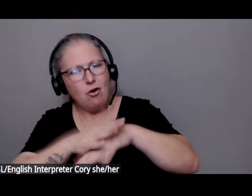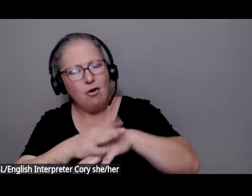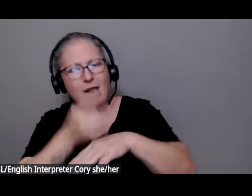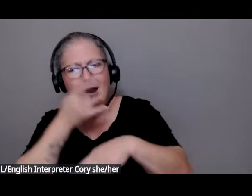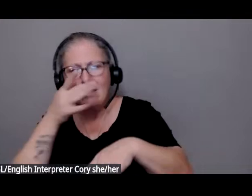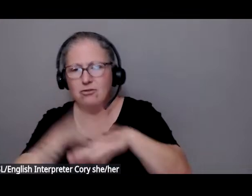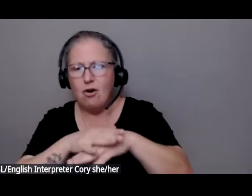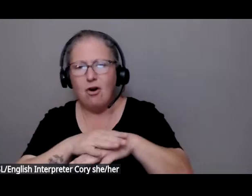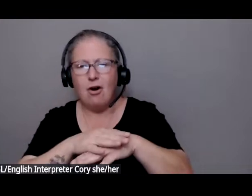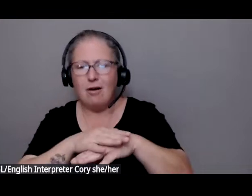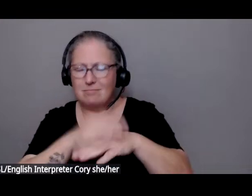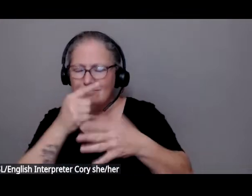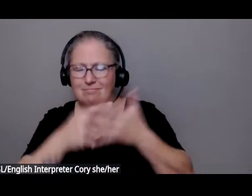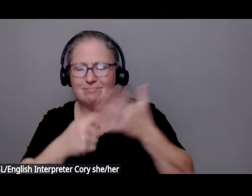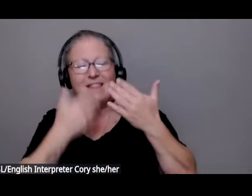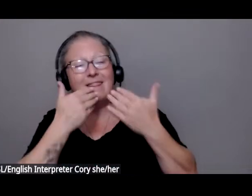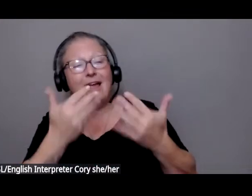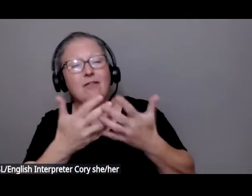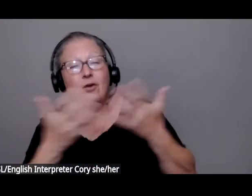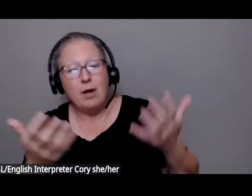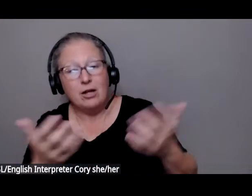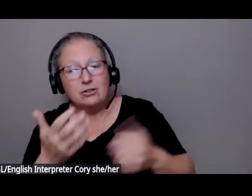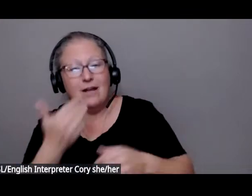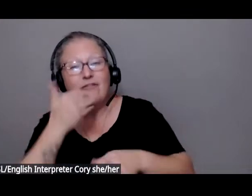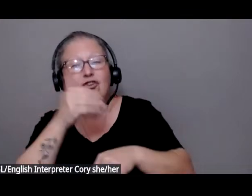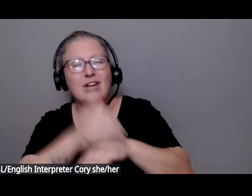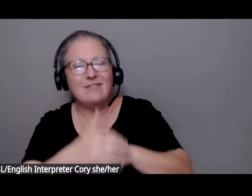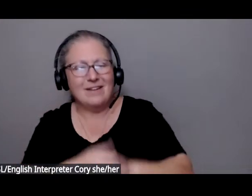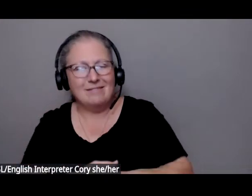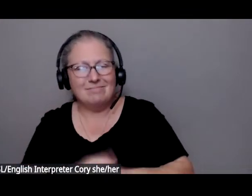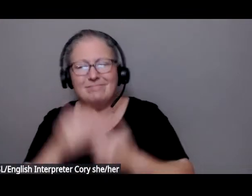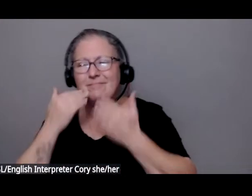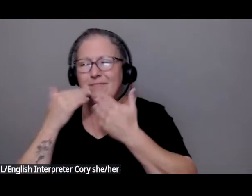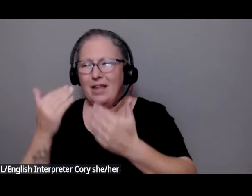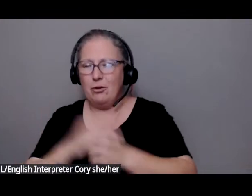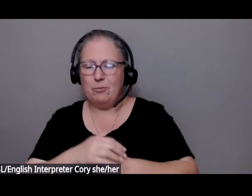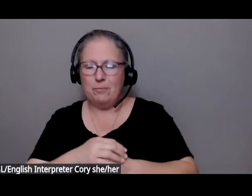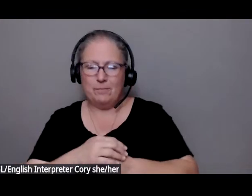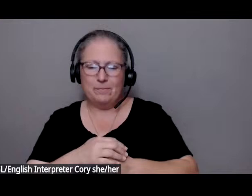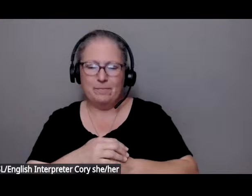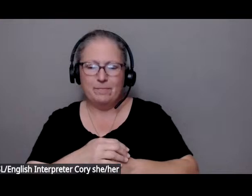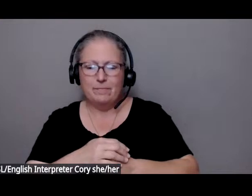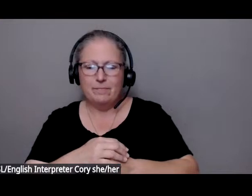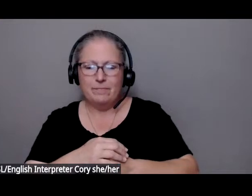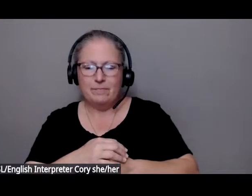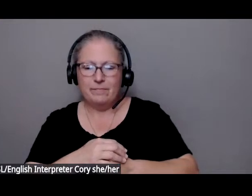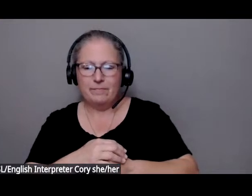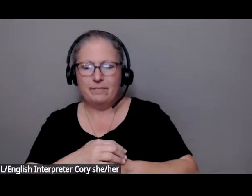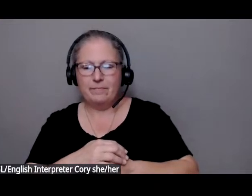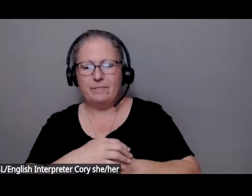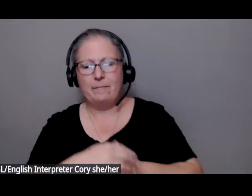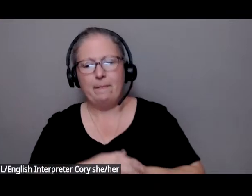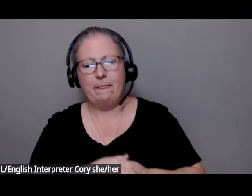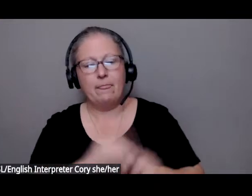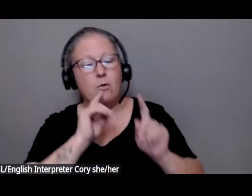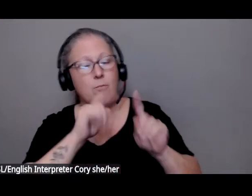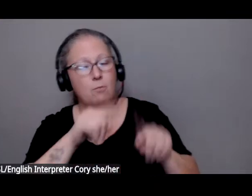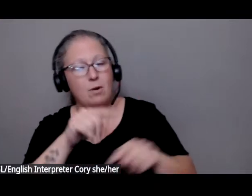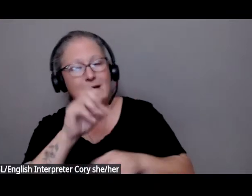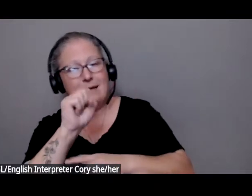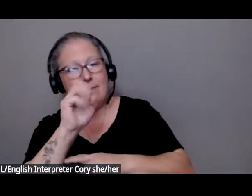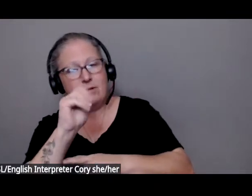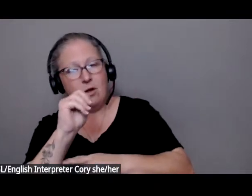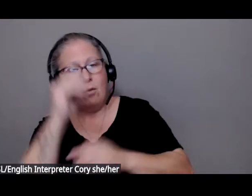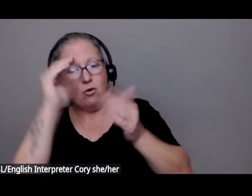So thank you guys very much. Have a good evening. Thank you. Report of the San Mateo